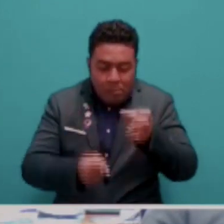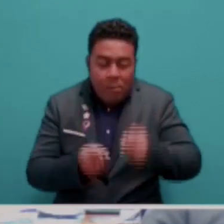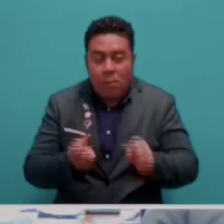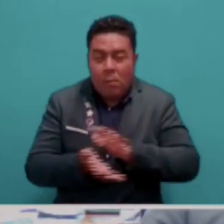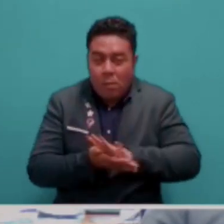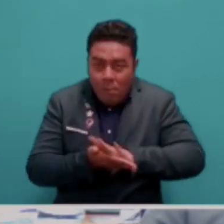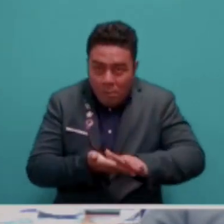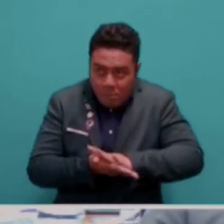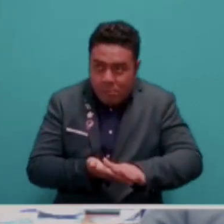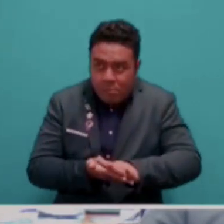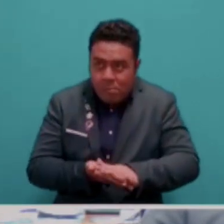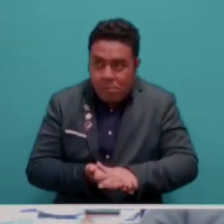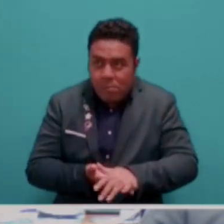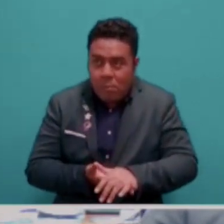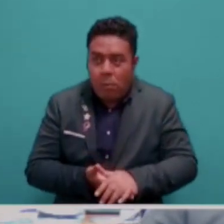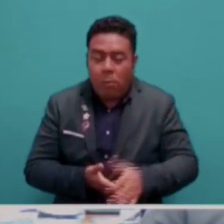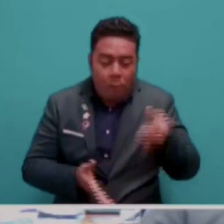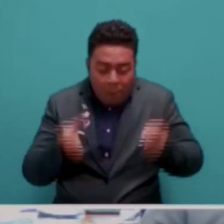dry.